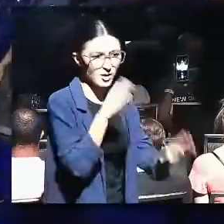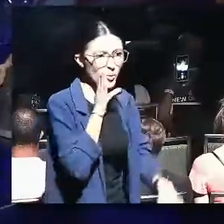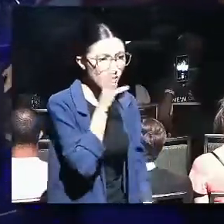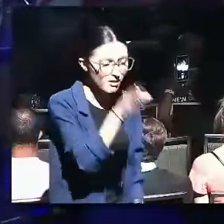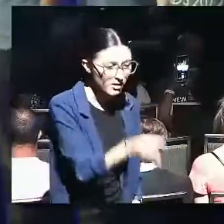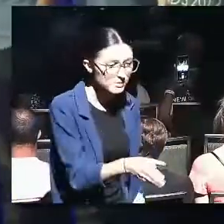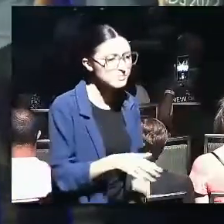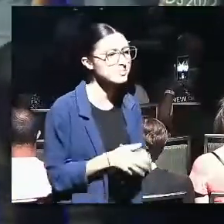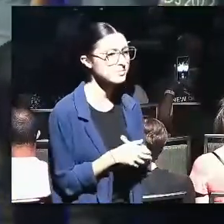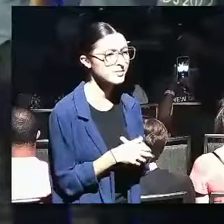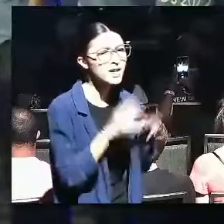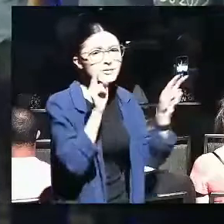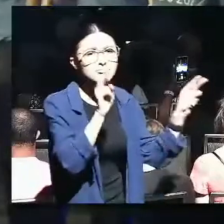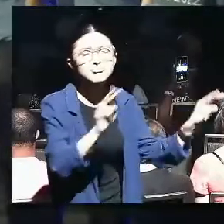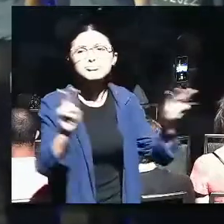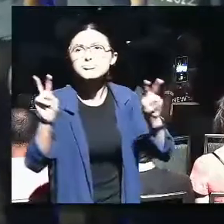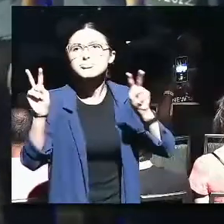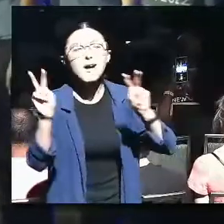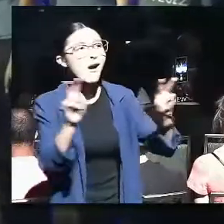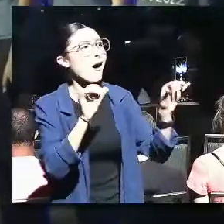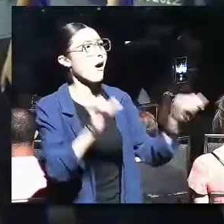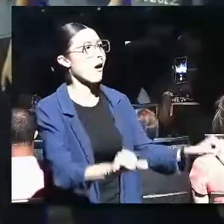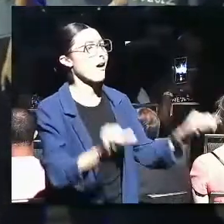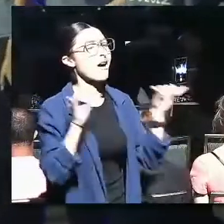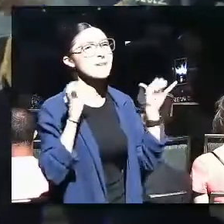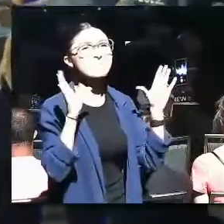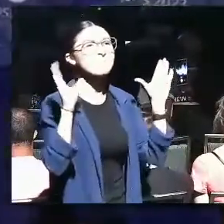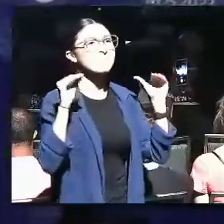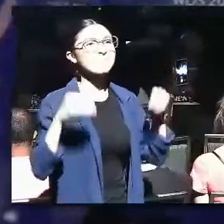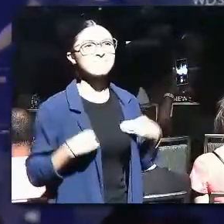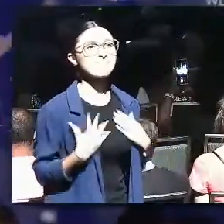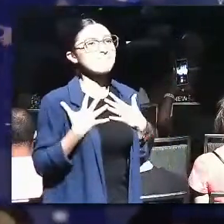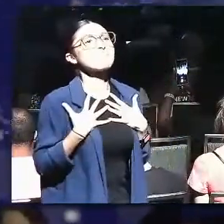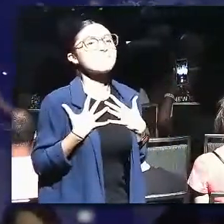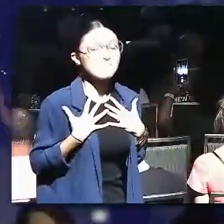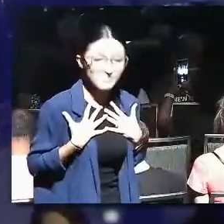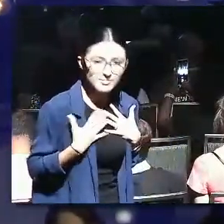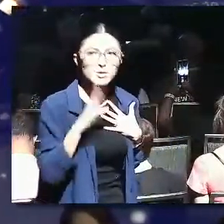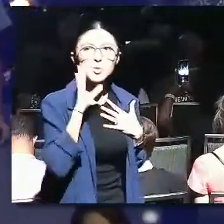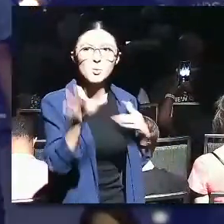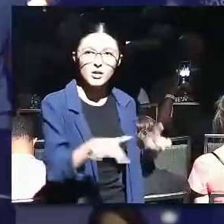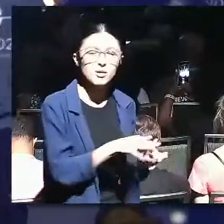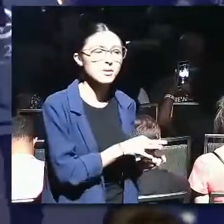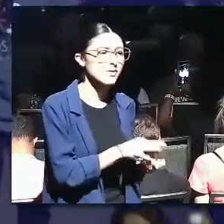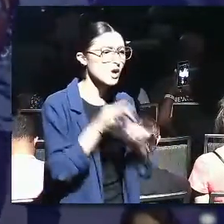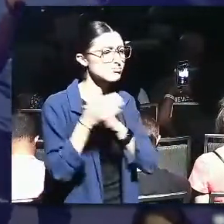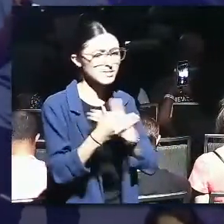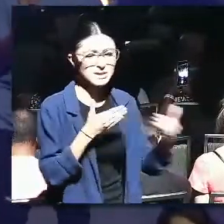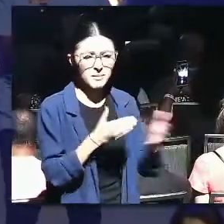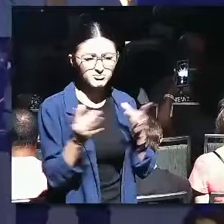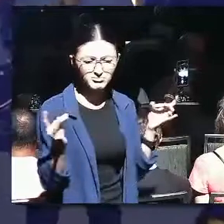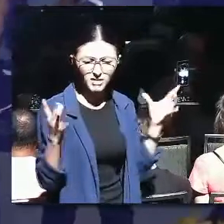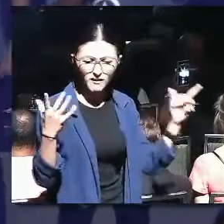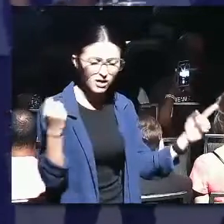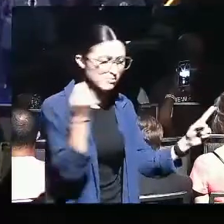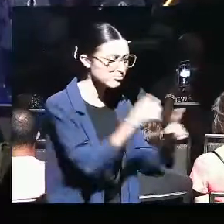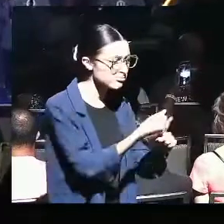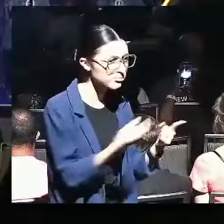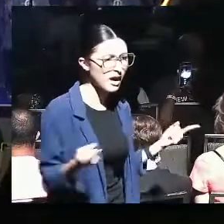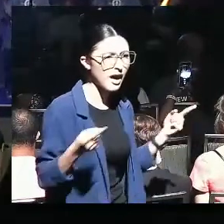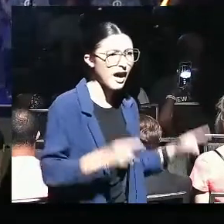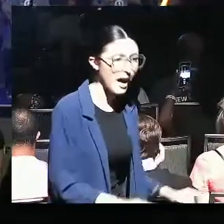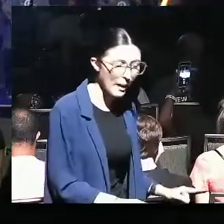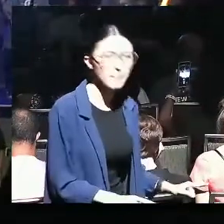look around, you will be found. So let the sun come streaming down,